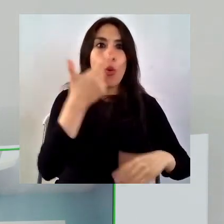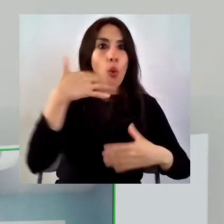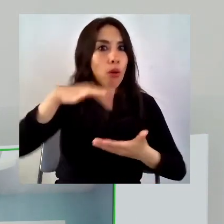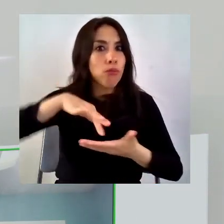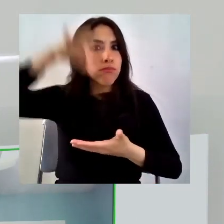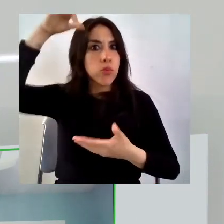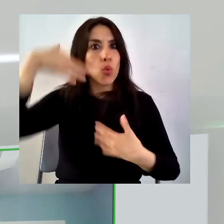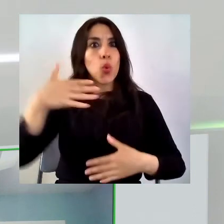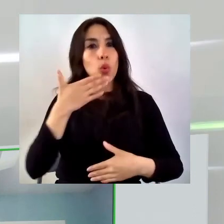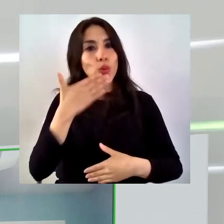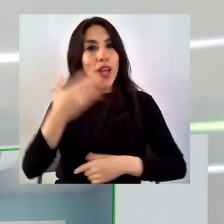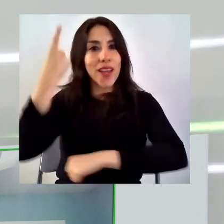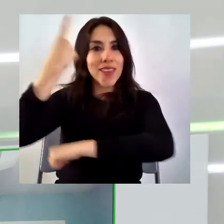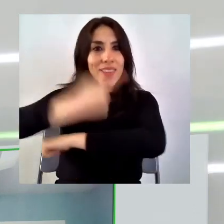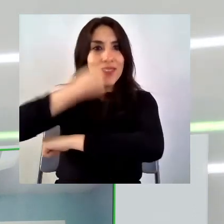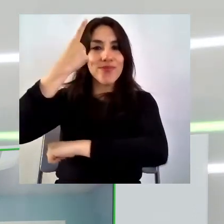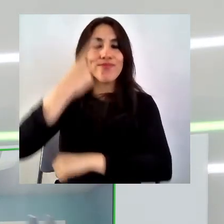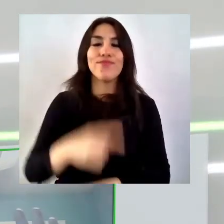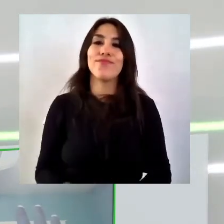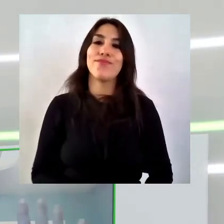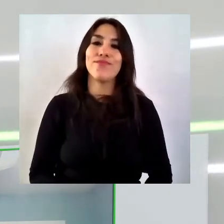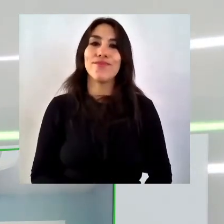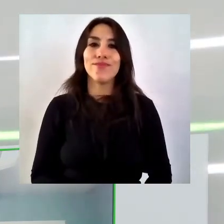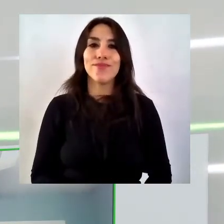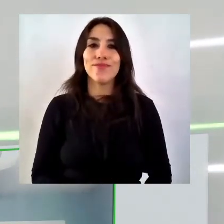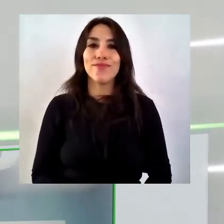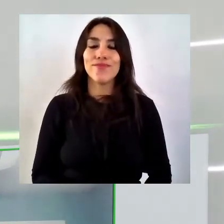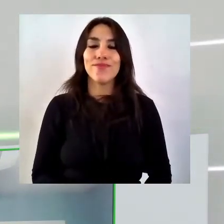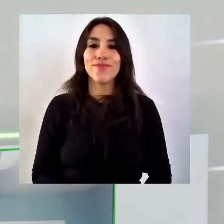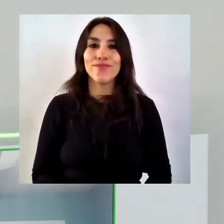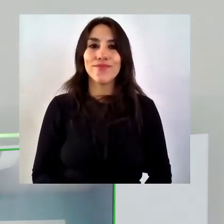day. Thank you so much, everyone.